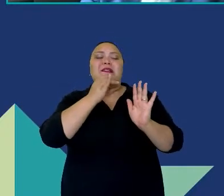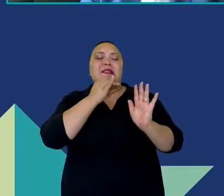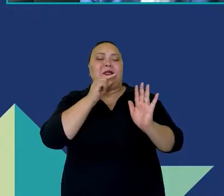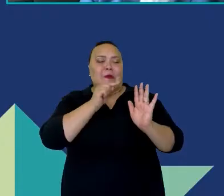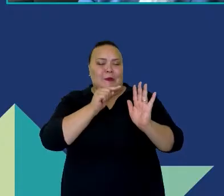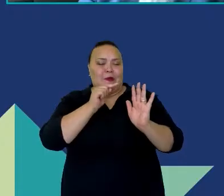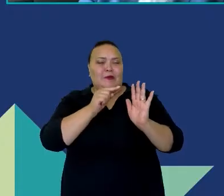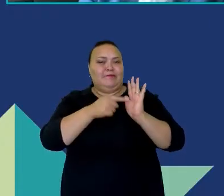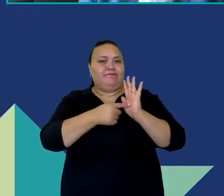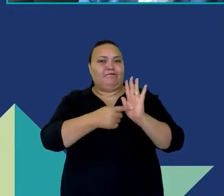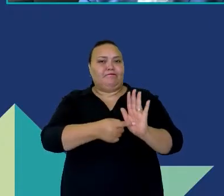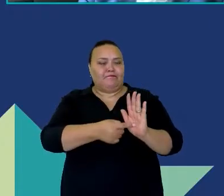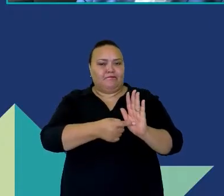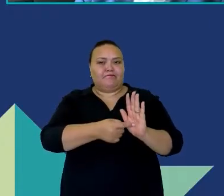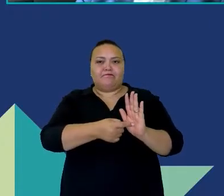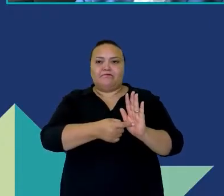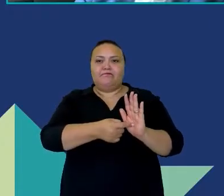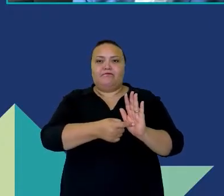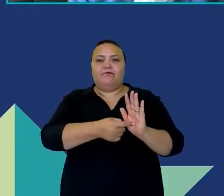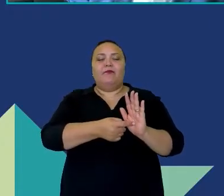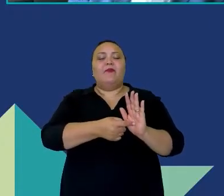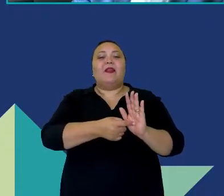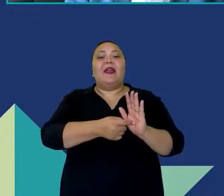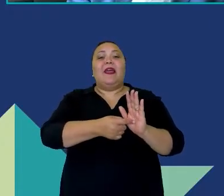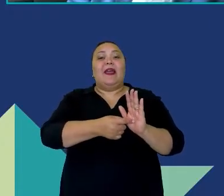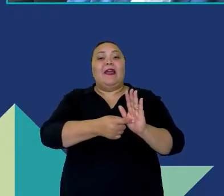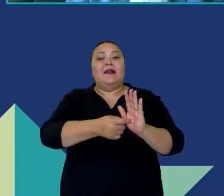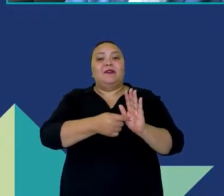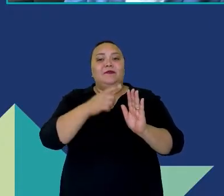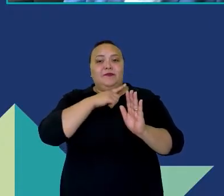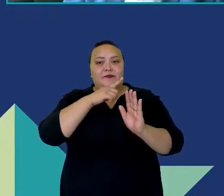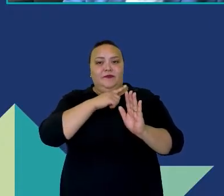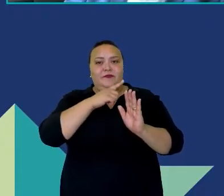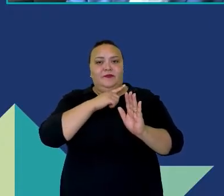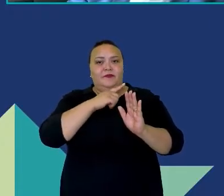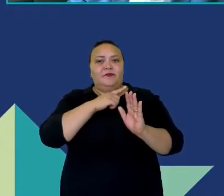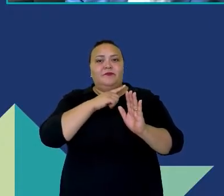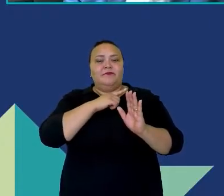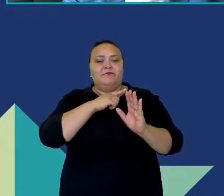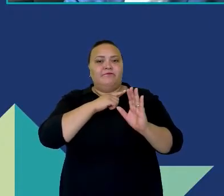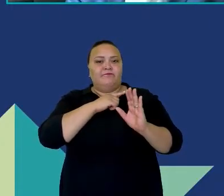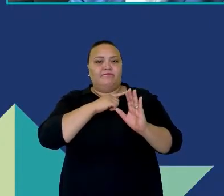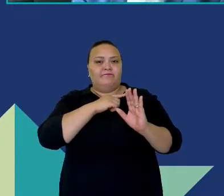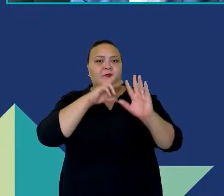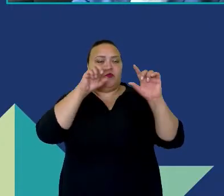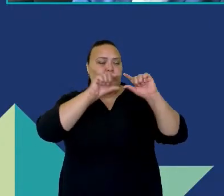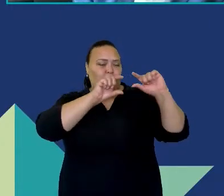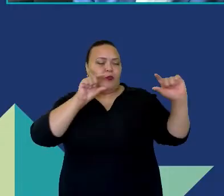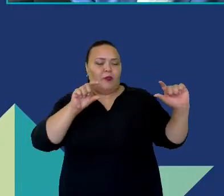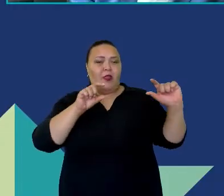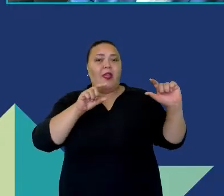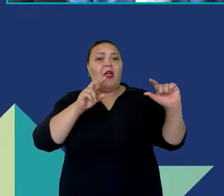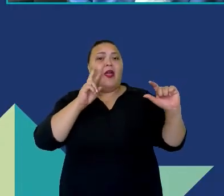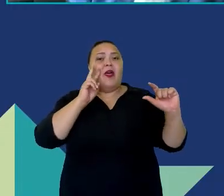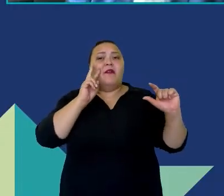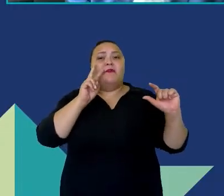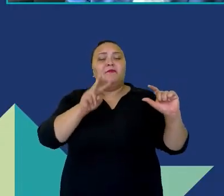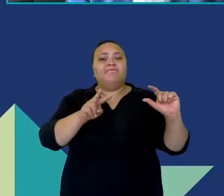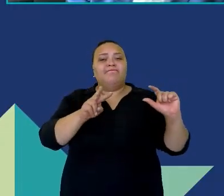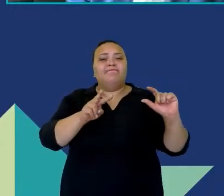in Brazil, where you have a center. I know some of the other companies have